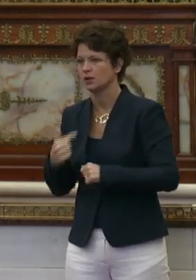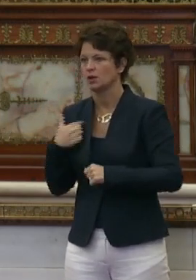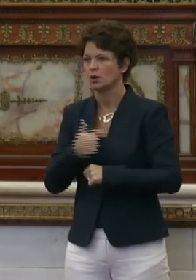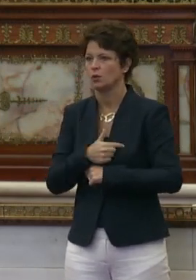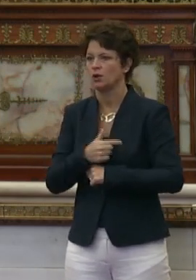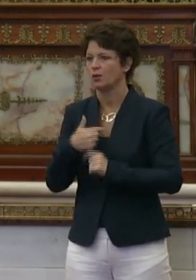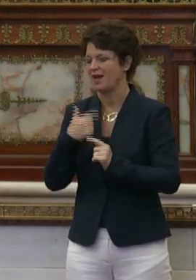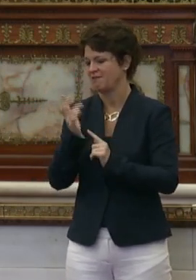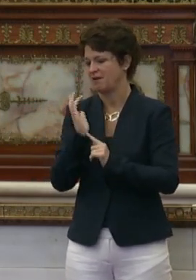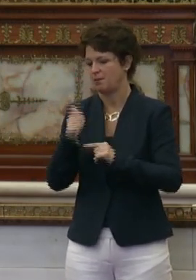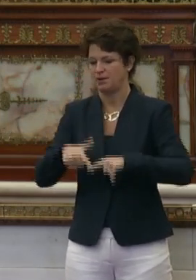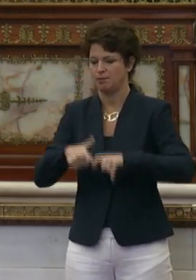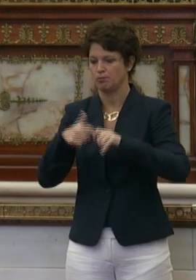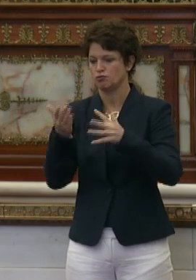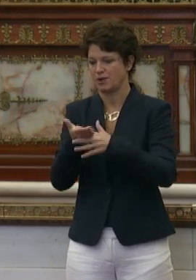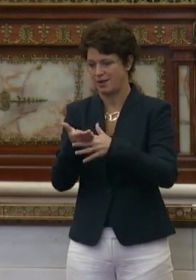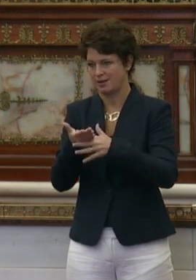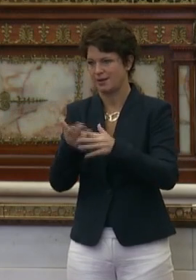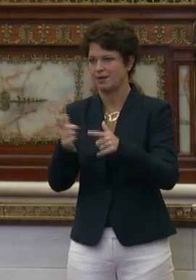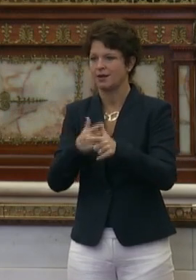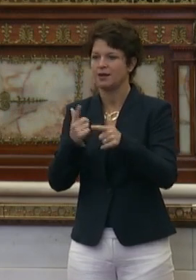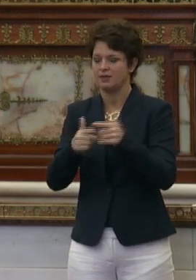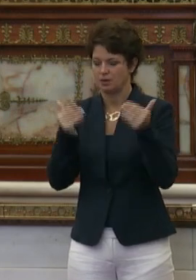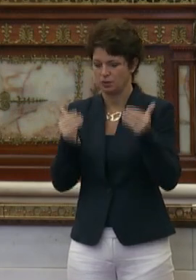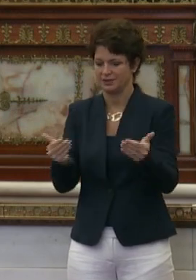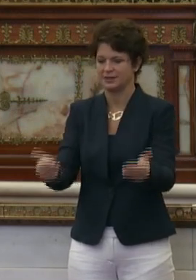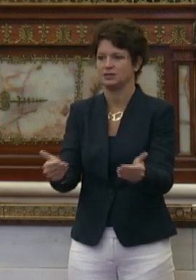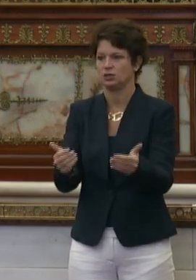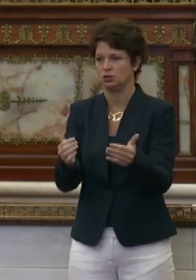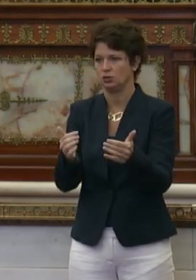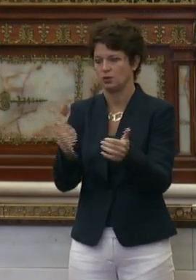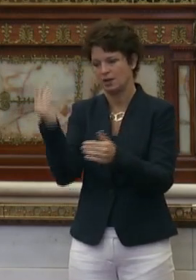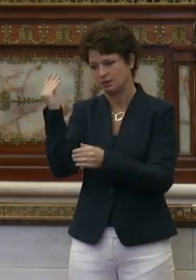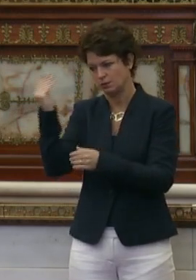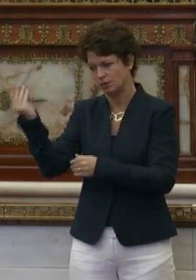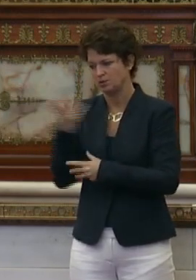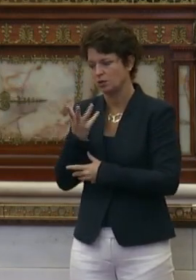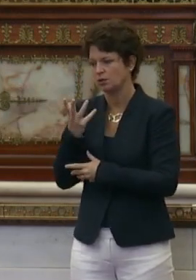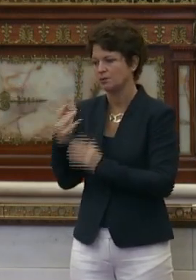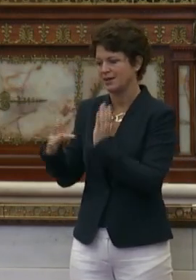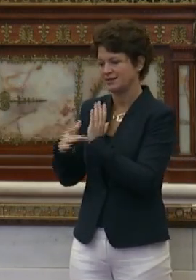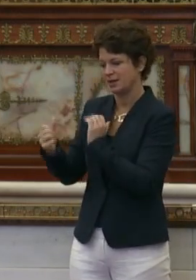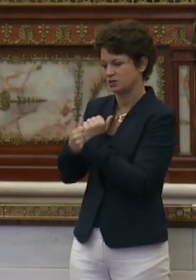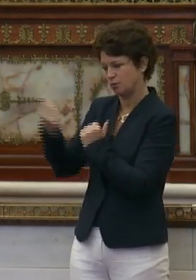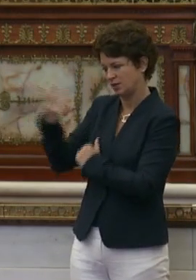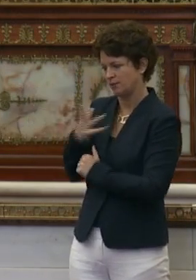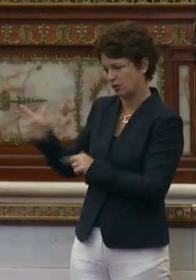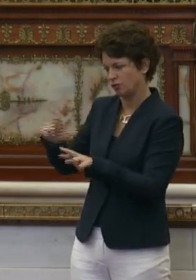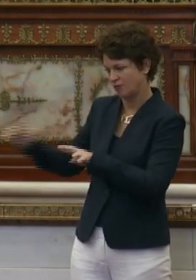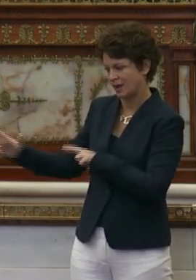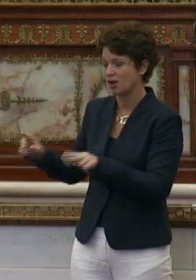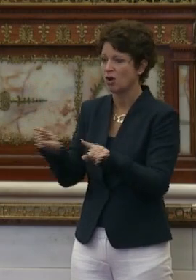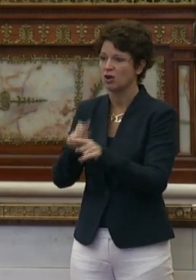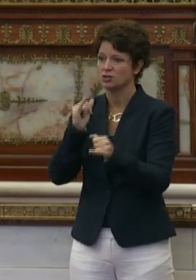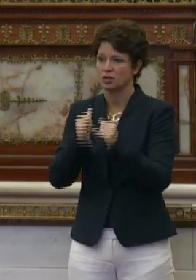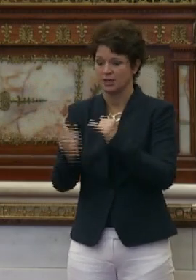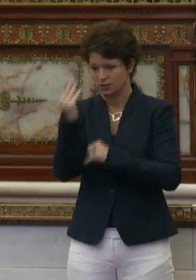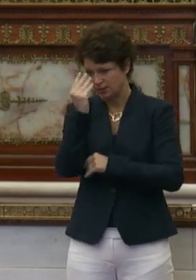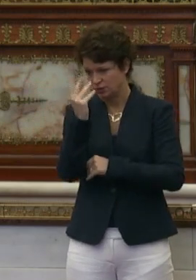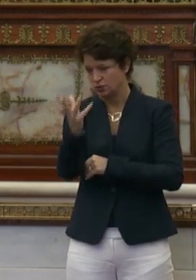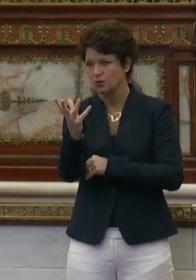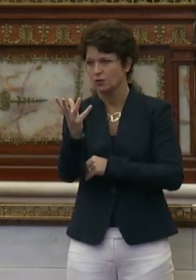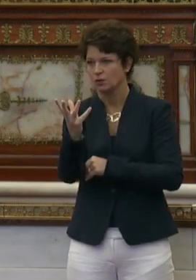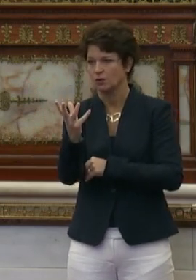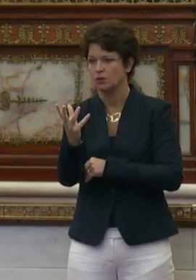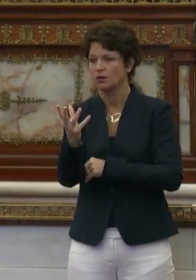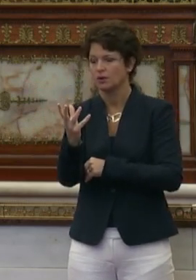take around 5 minutes and then we will continue when notified by tech support. One last thing, I just want everyone